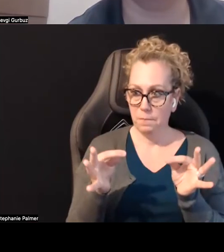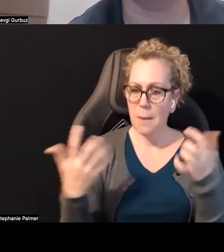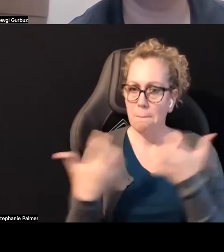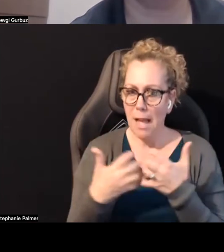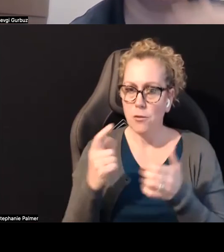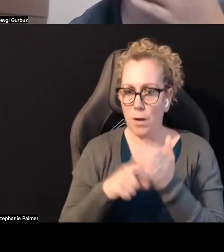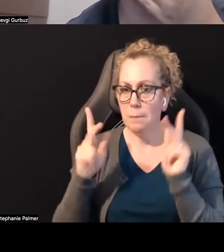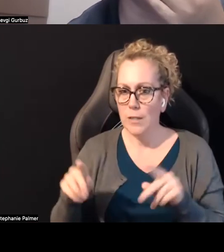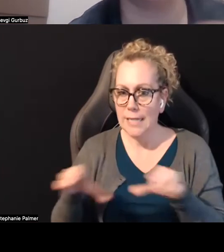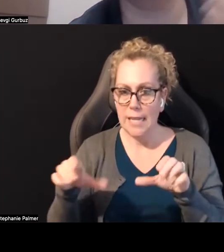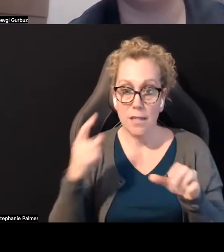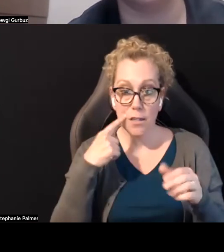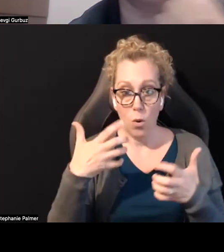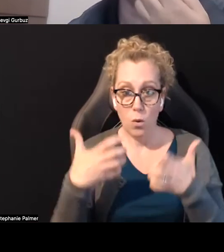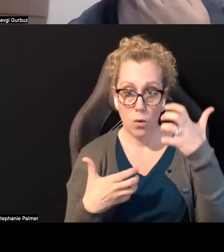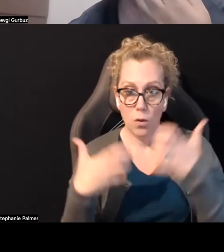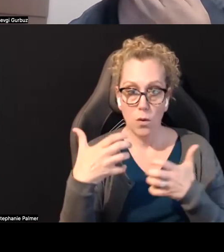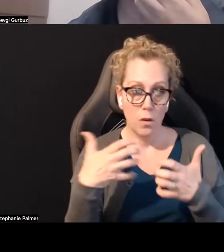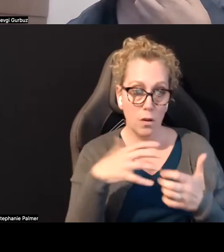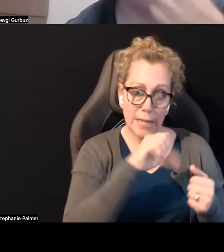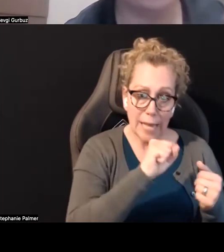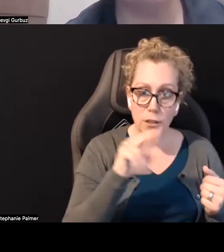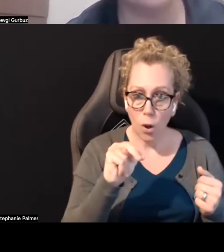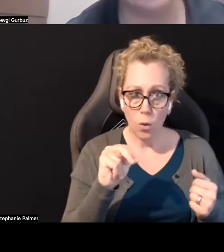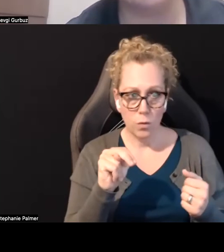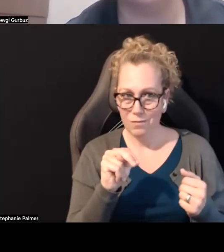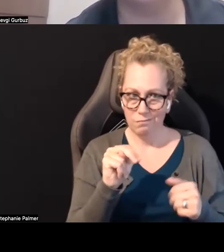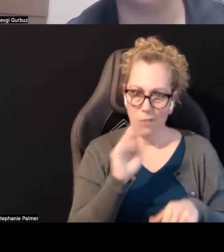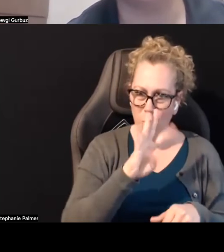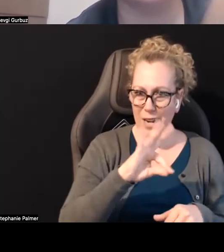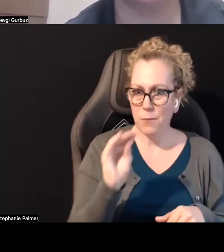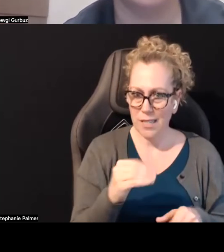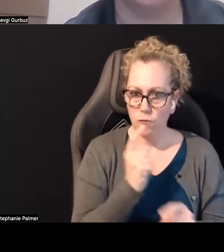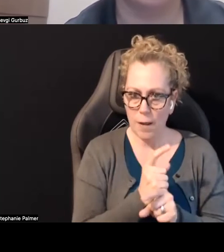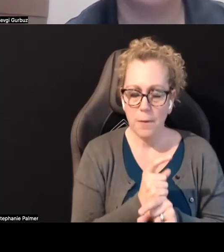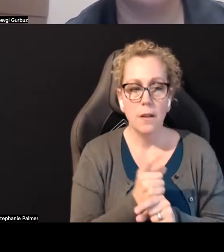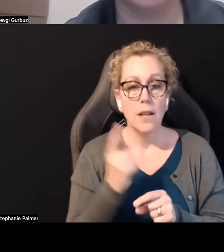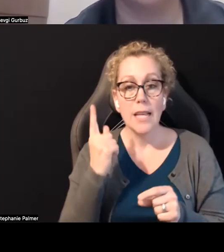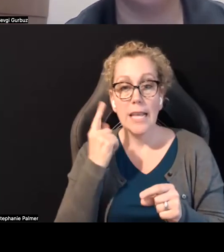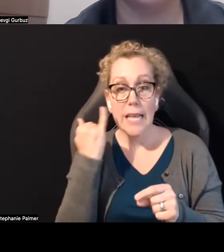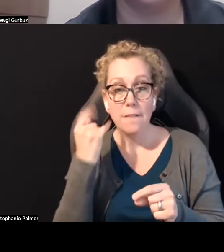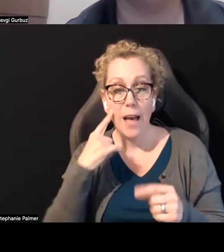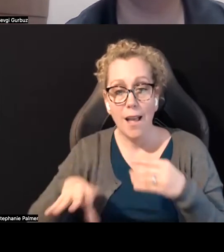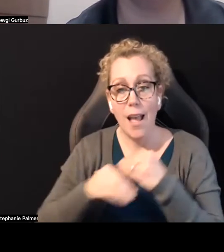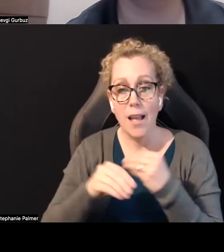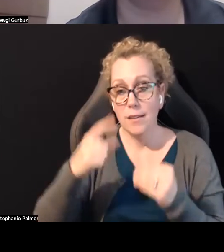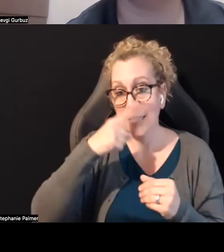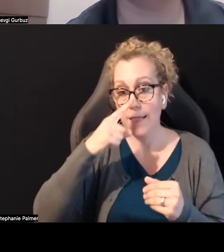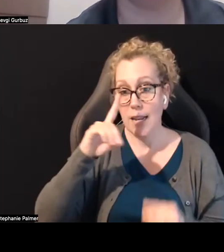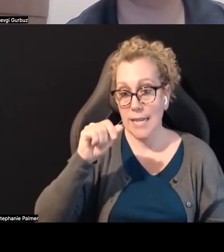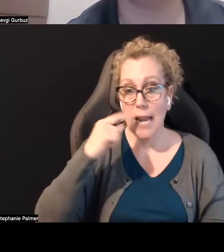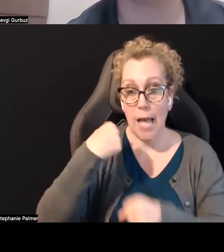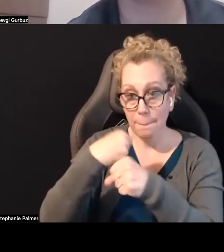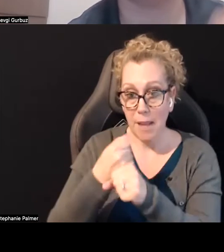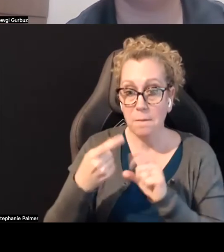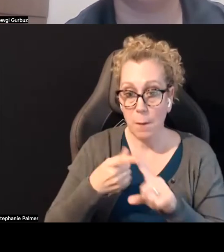person did. 49% accuracy. If I add in the synthetic data that I've generated, and usually we're